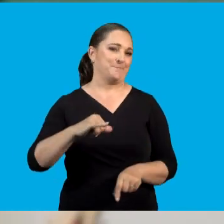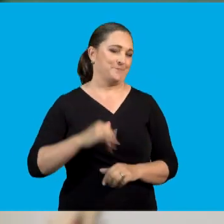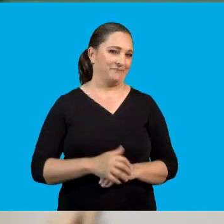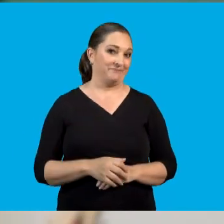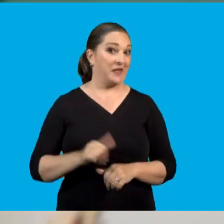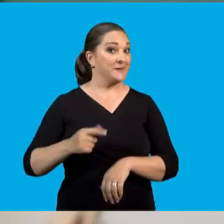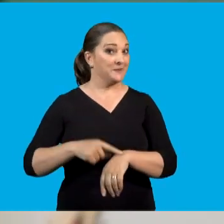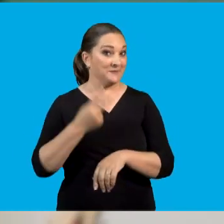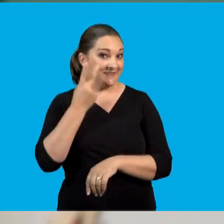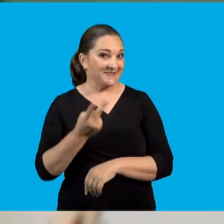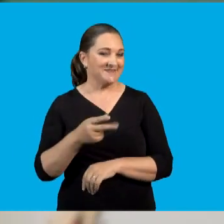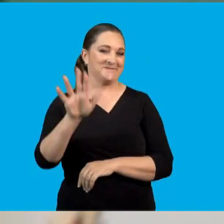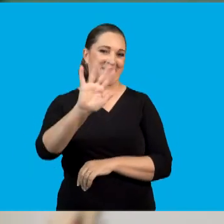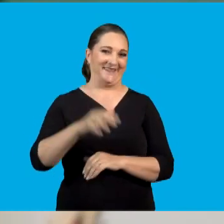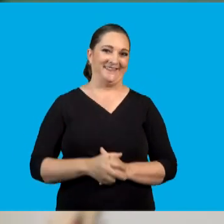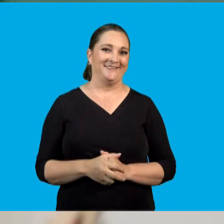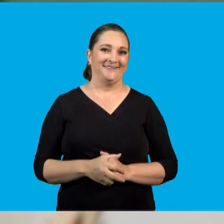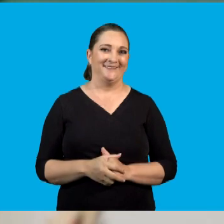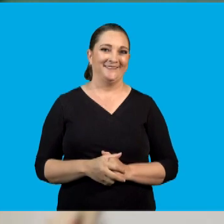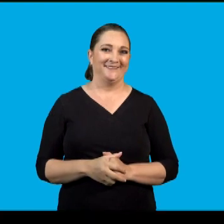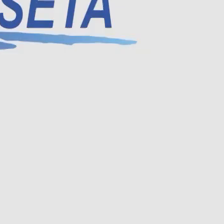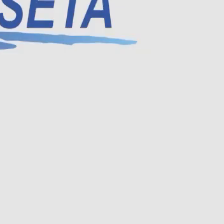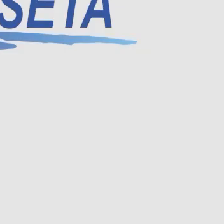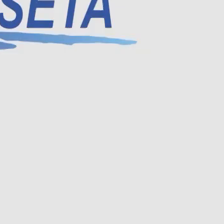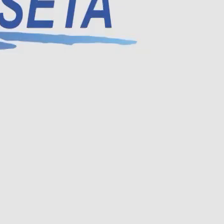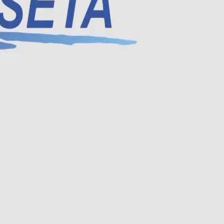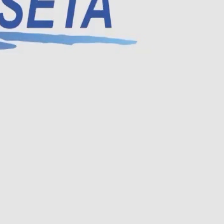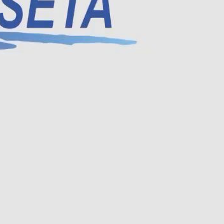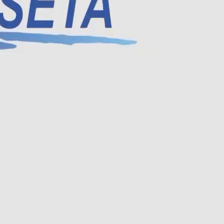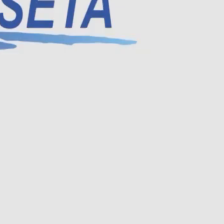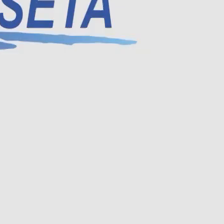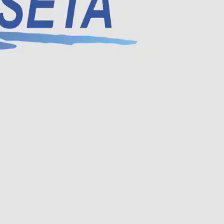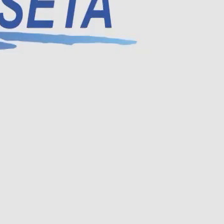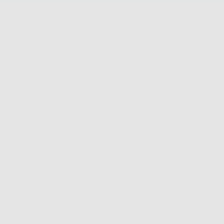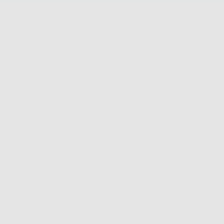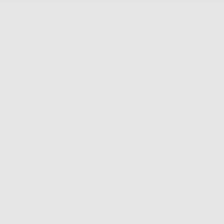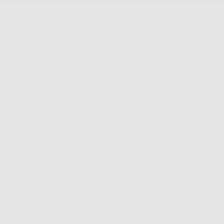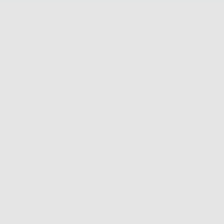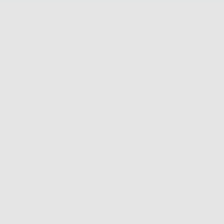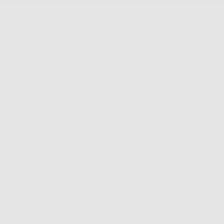We hope to see you next time. Goodbye.